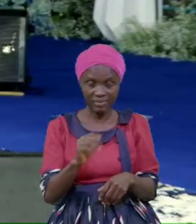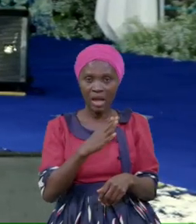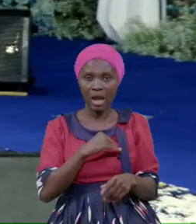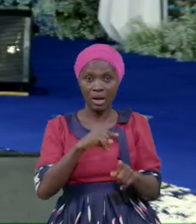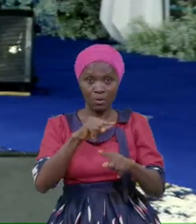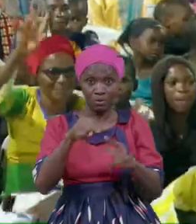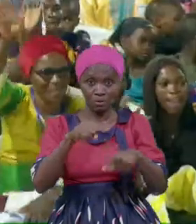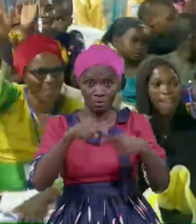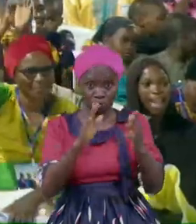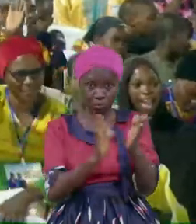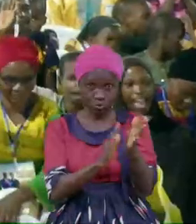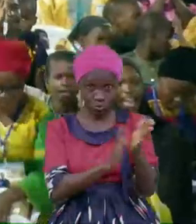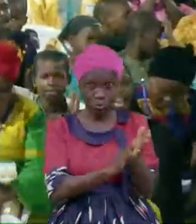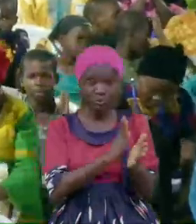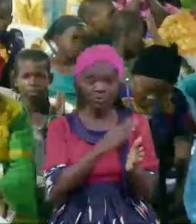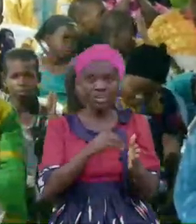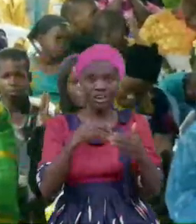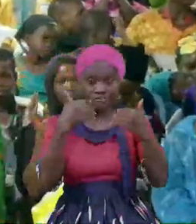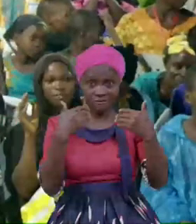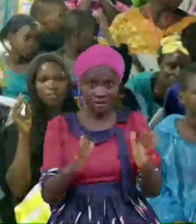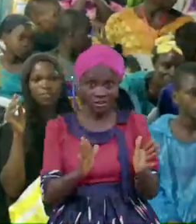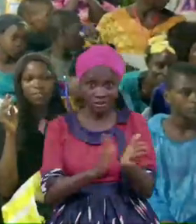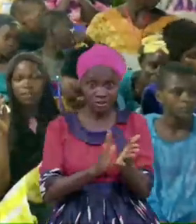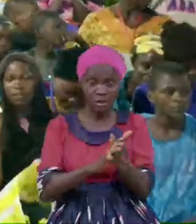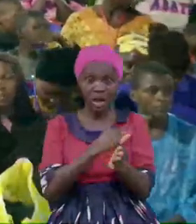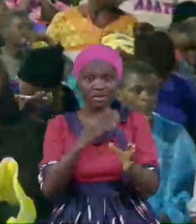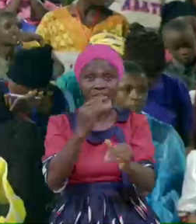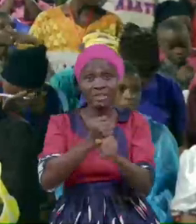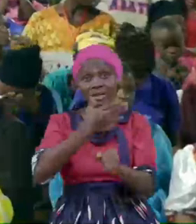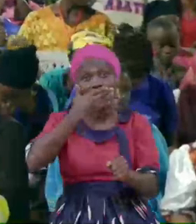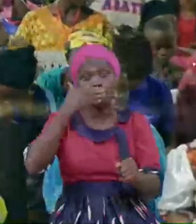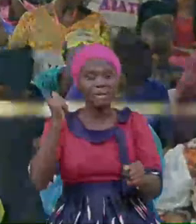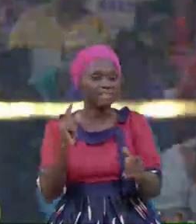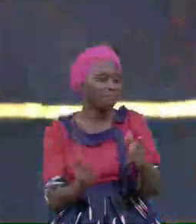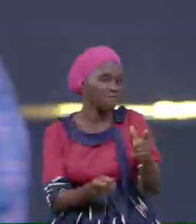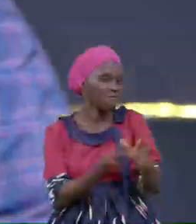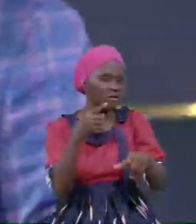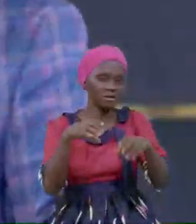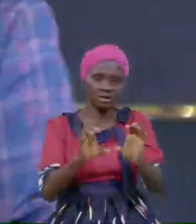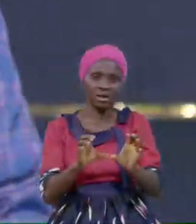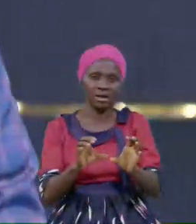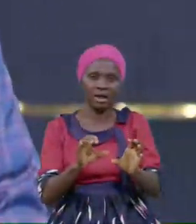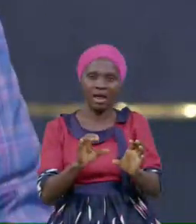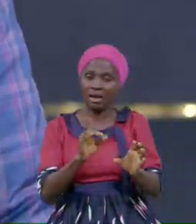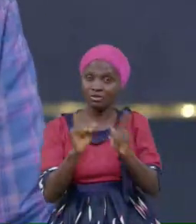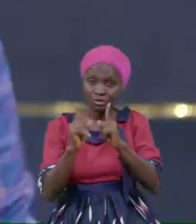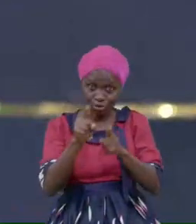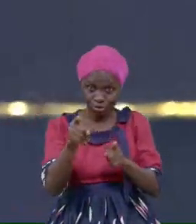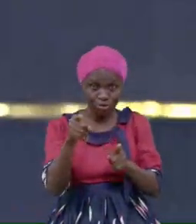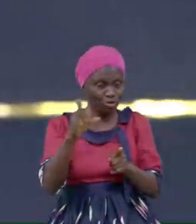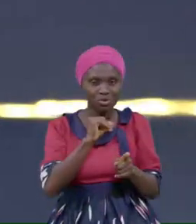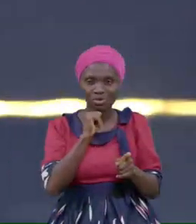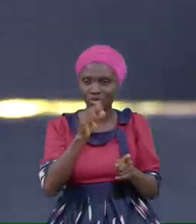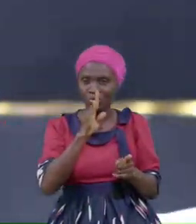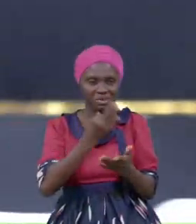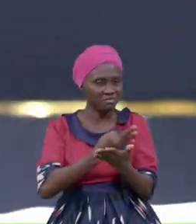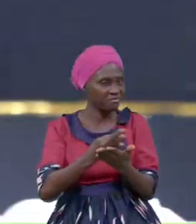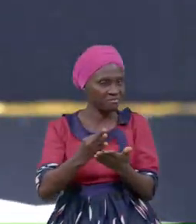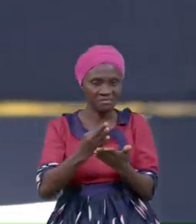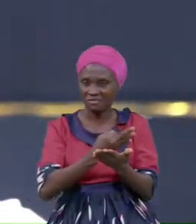there. You'll not be mediocre. You'll not be a run-down believer. You'll not be a